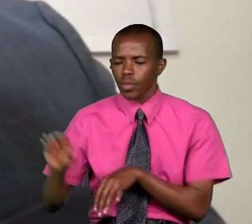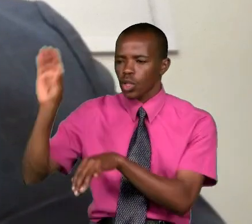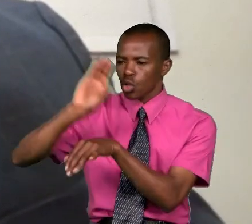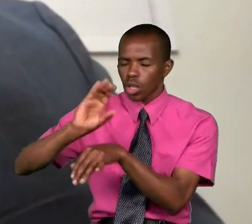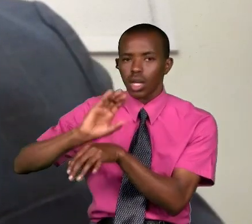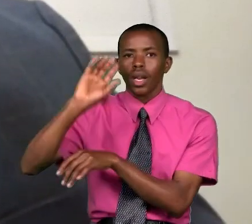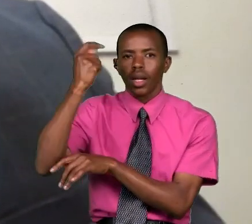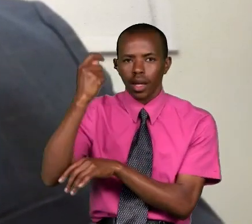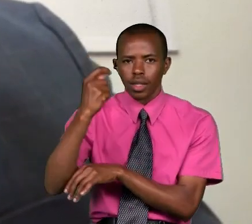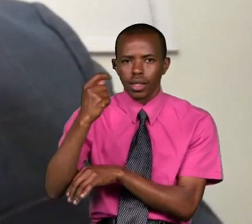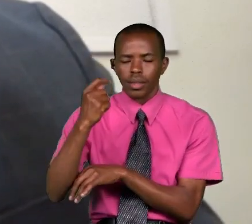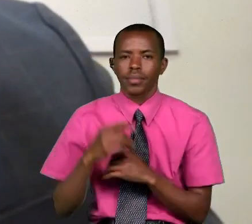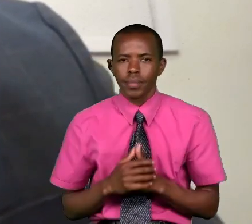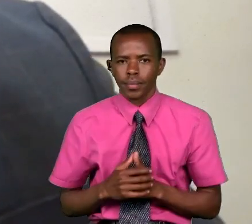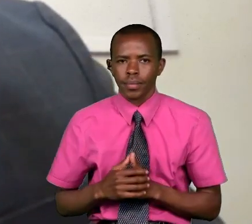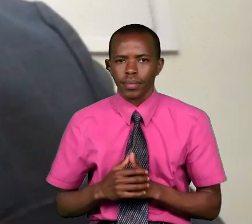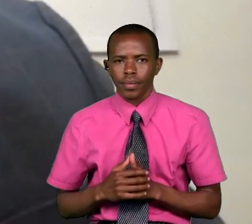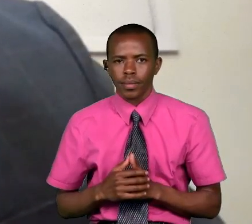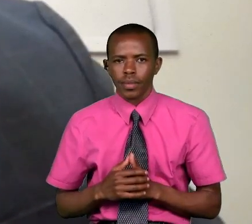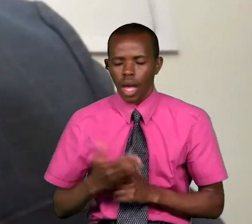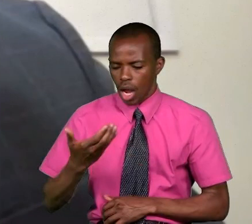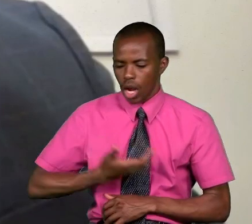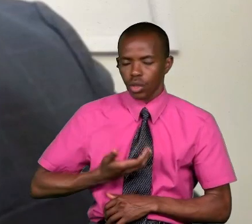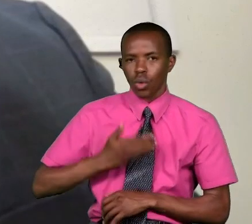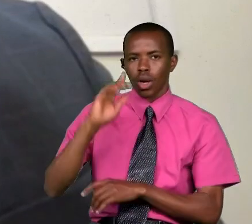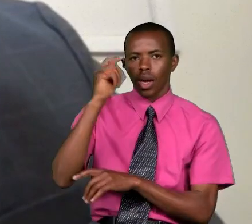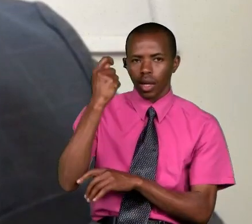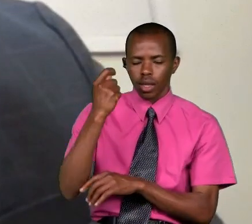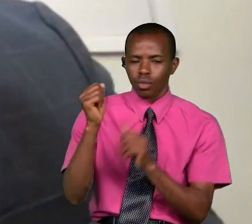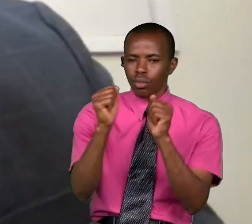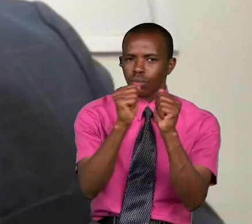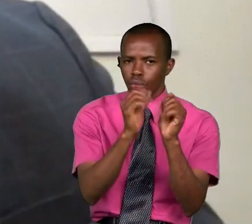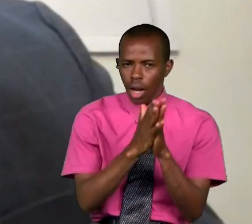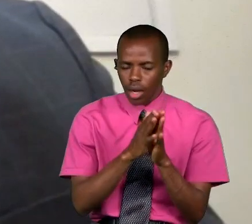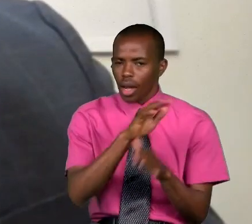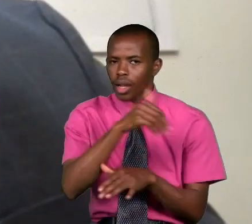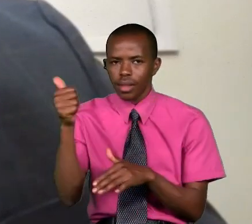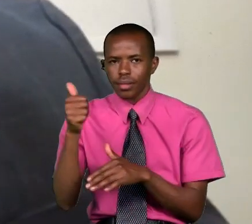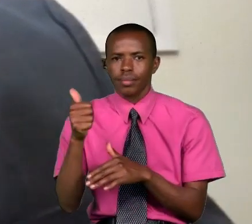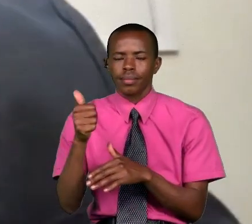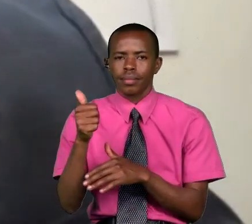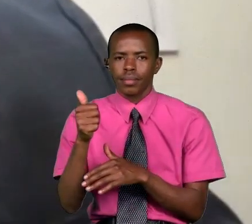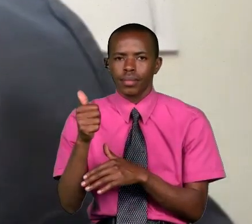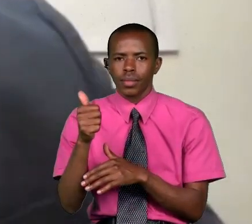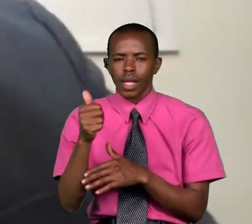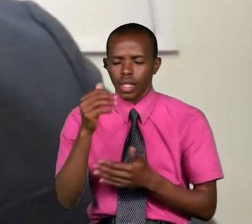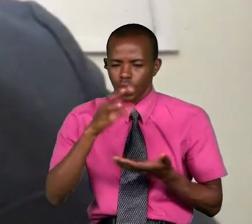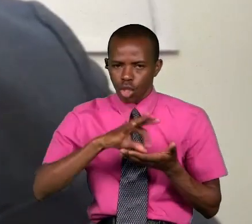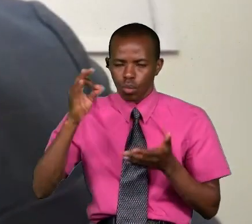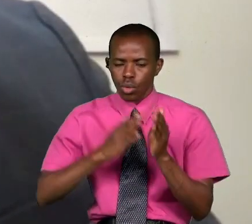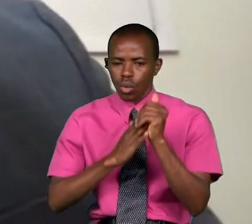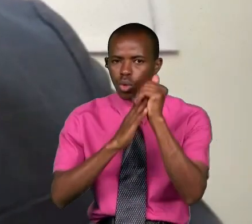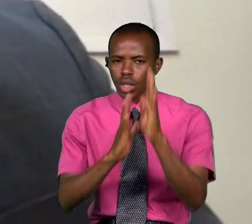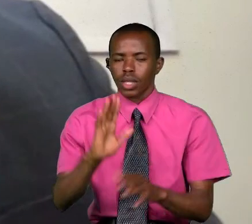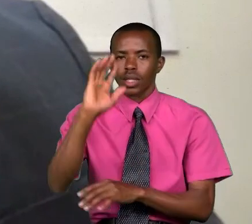country, that is the Interfaith Council of Kenya, together with the other spiritual leaders in this